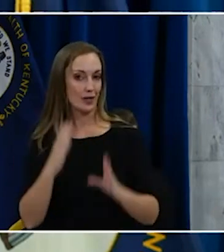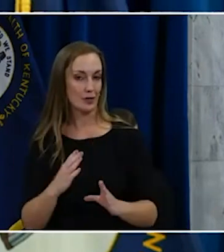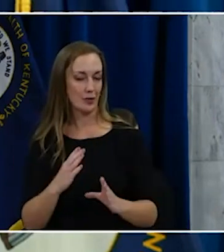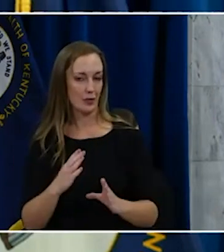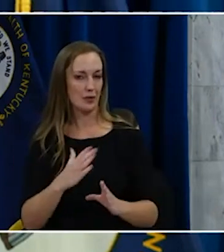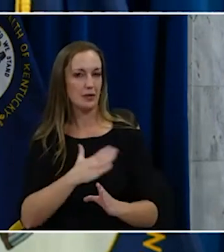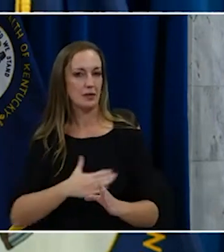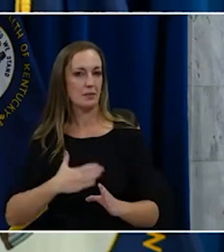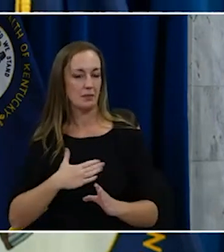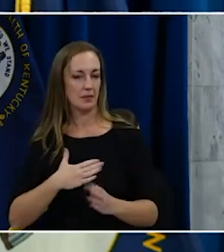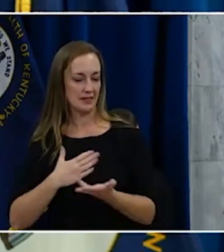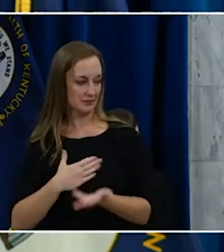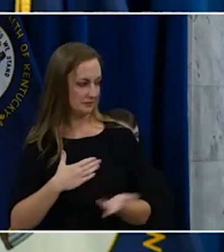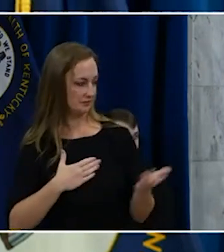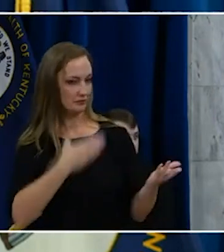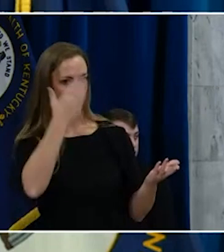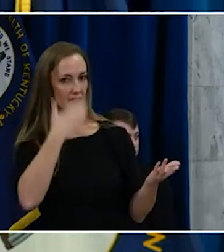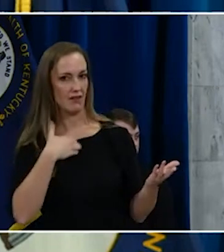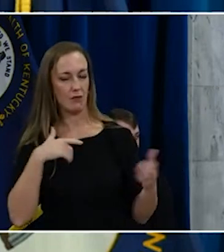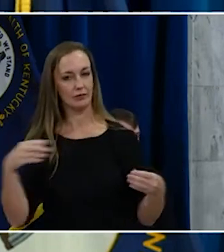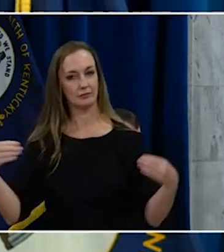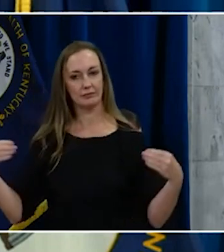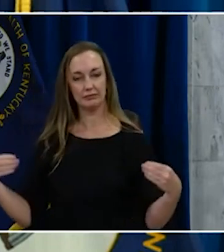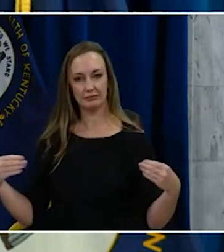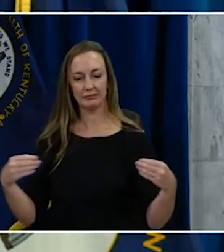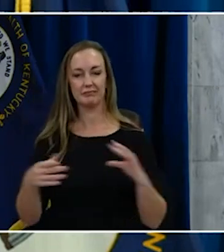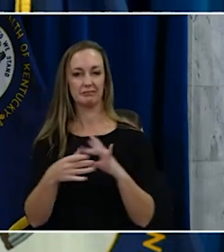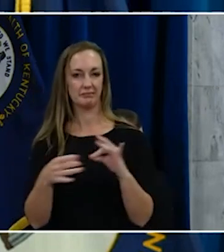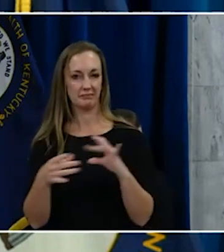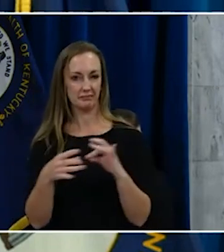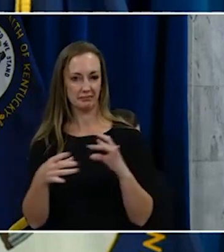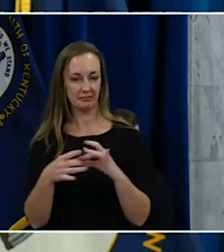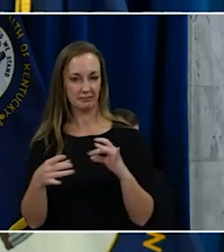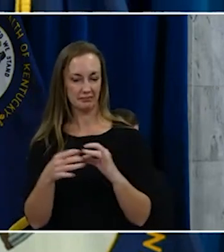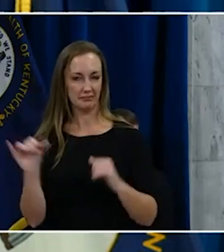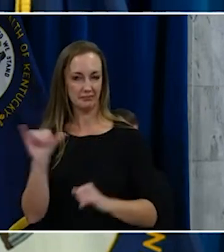join us up front to collect your award and say a few words.